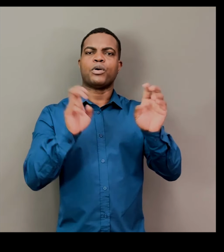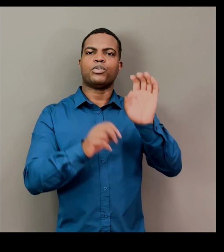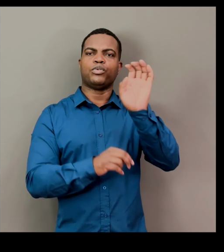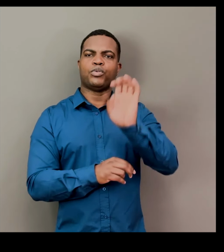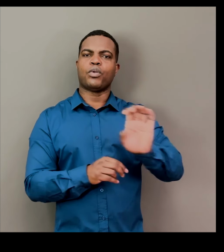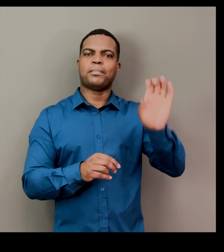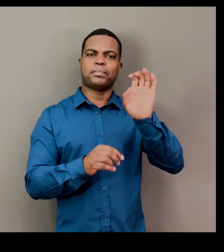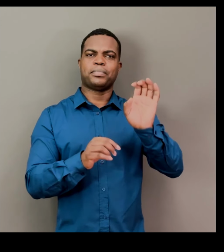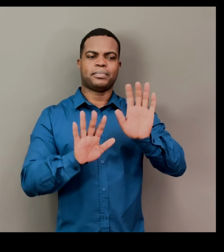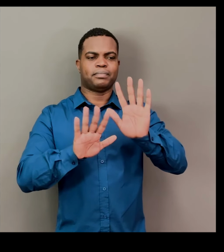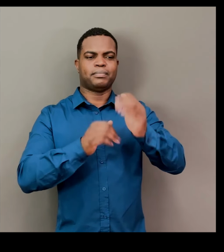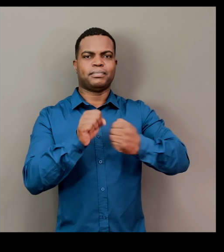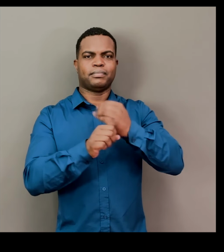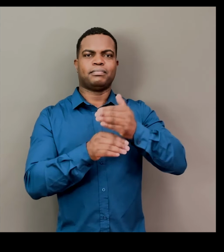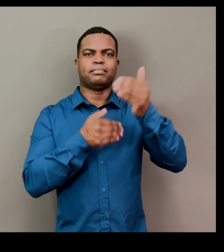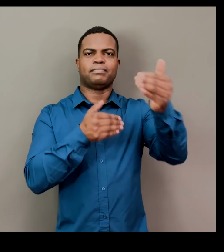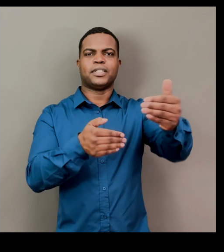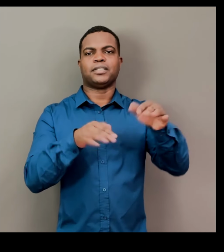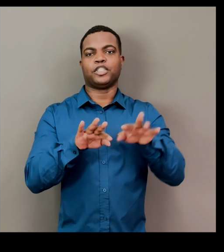Decade.